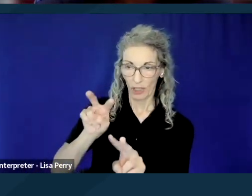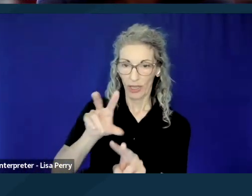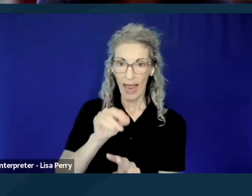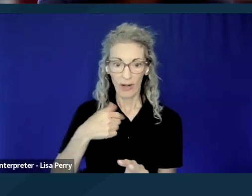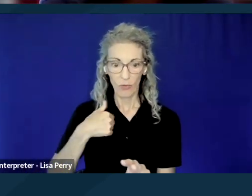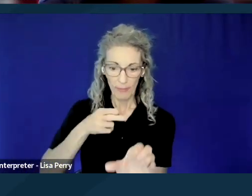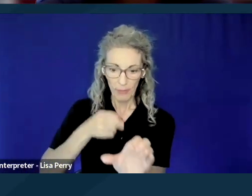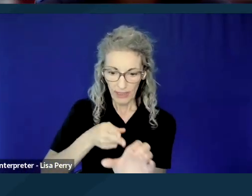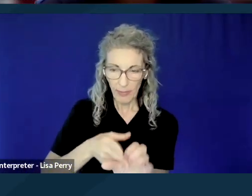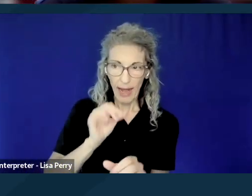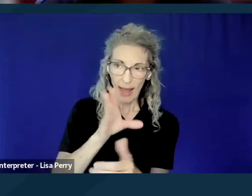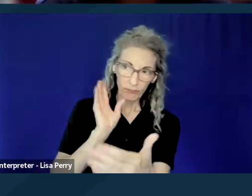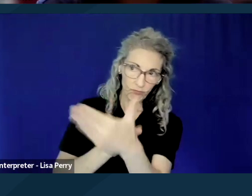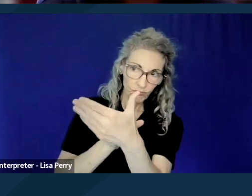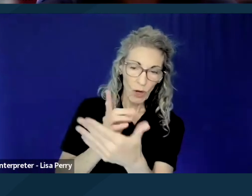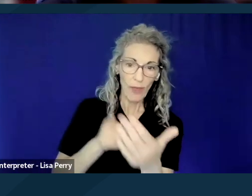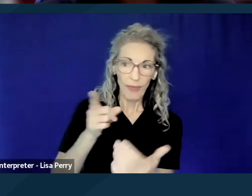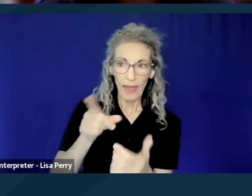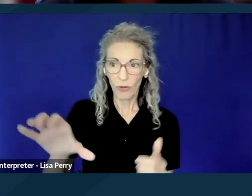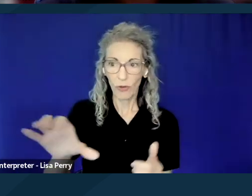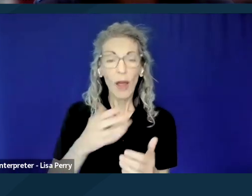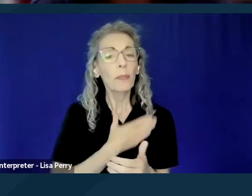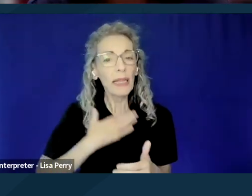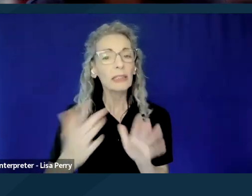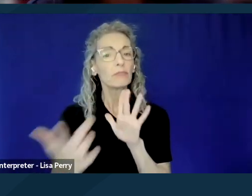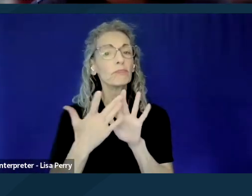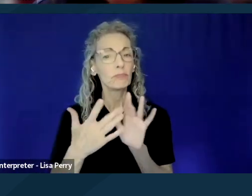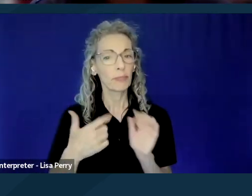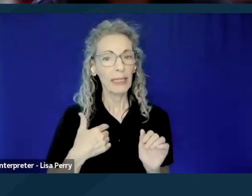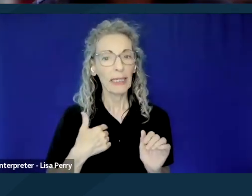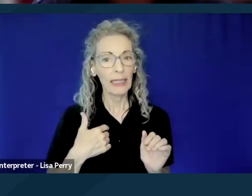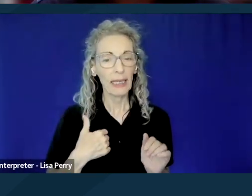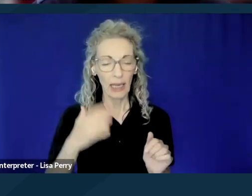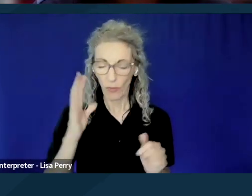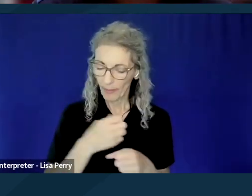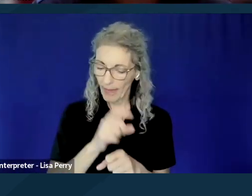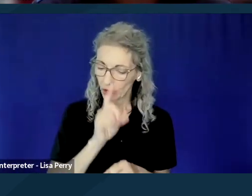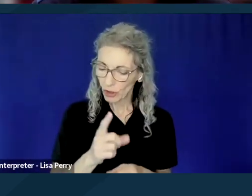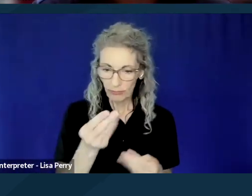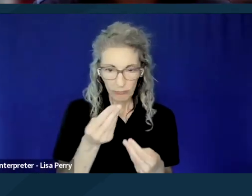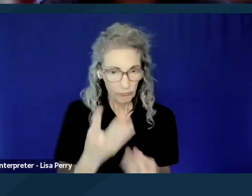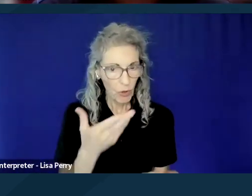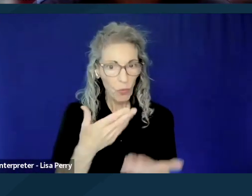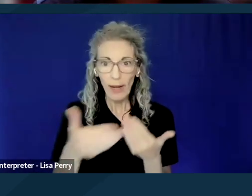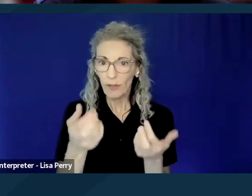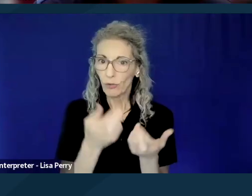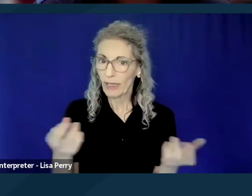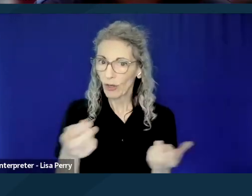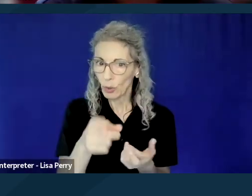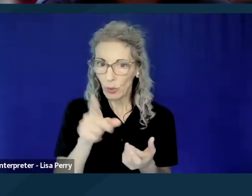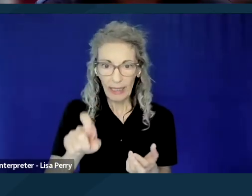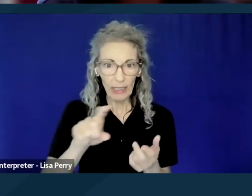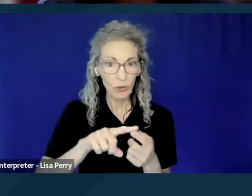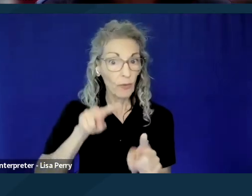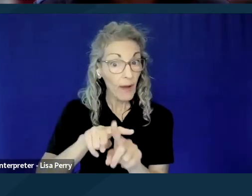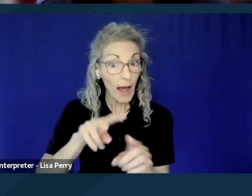doing. Please reach out to me and I'll make sure that you get any resource you need to file comments or